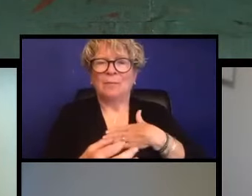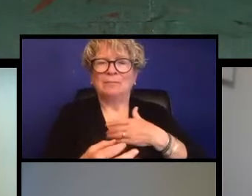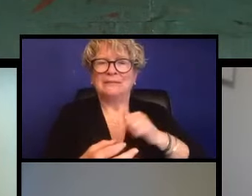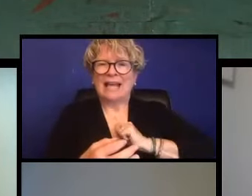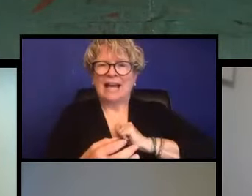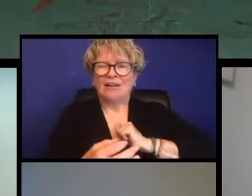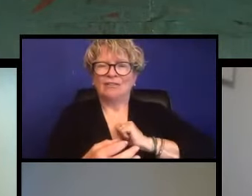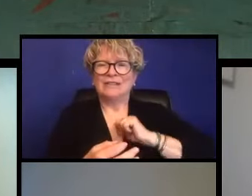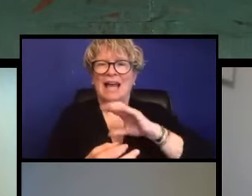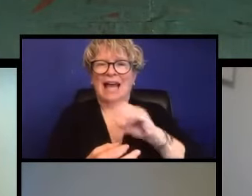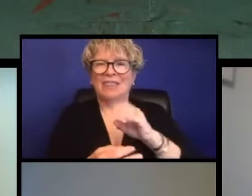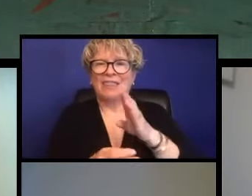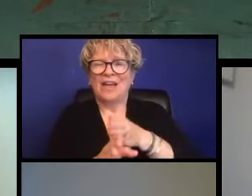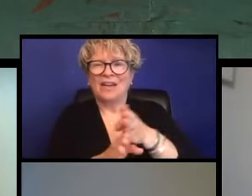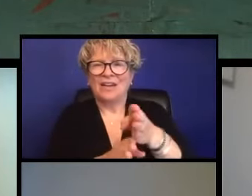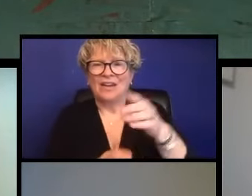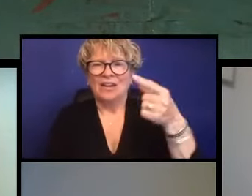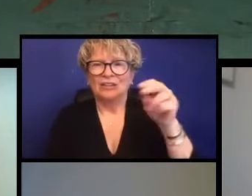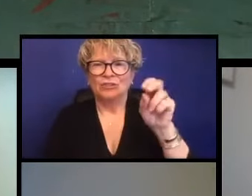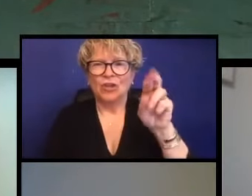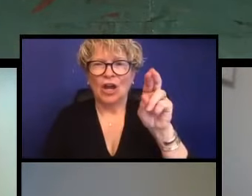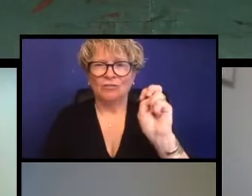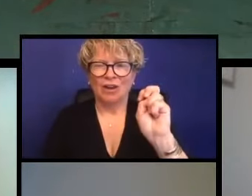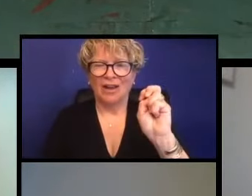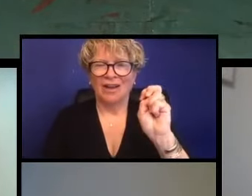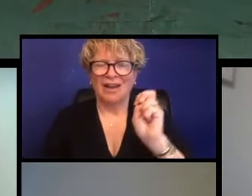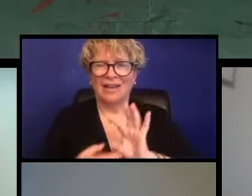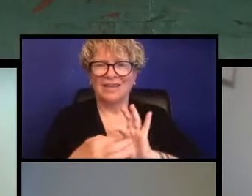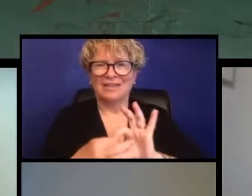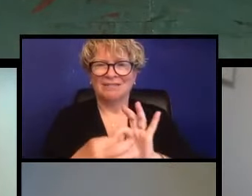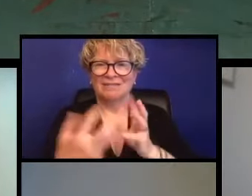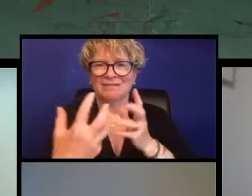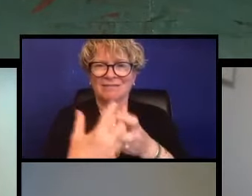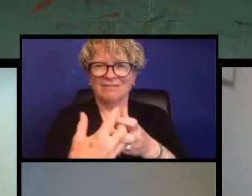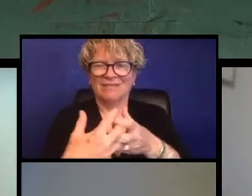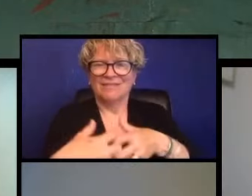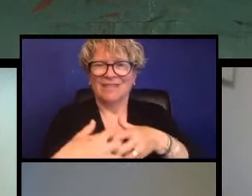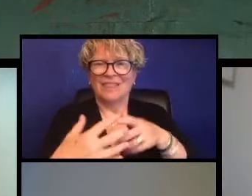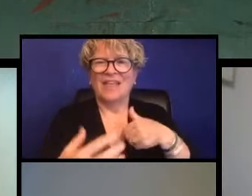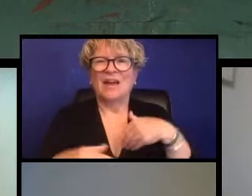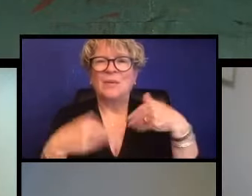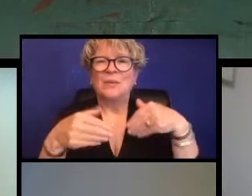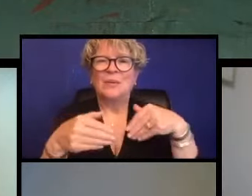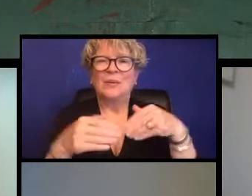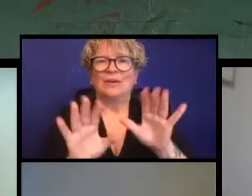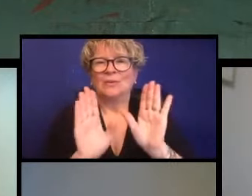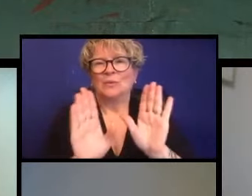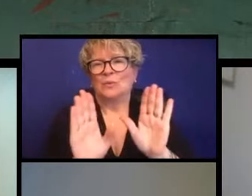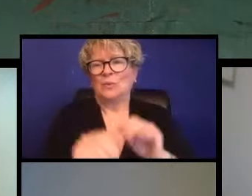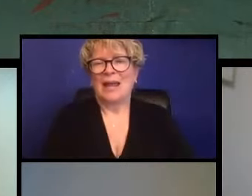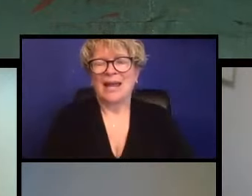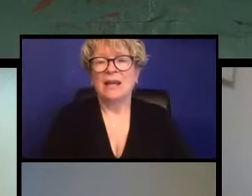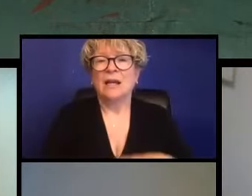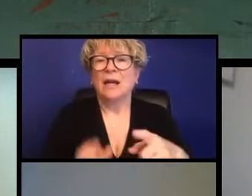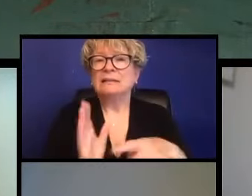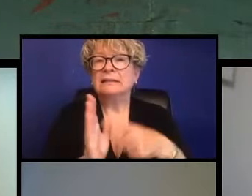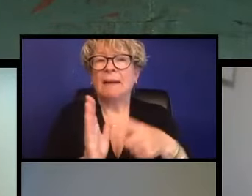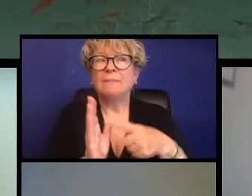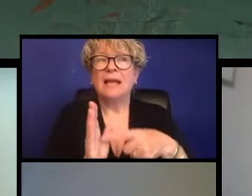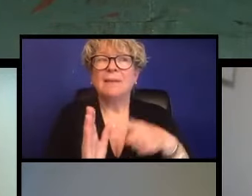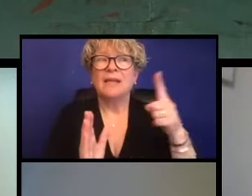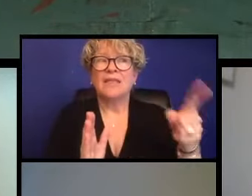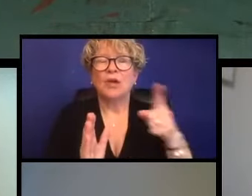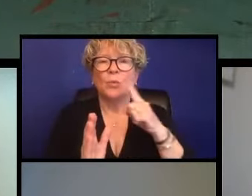really fantastic. And I feel really lucky to get to work with those people because, you know, sometimes they're really opening up in ways I